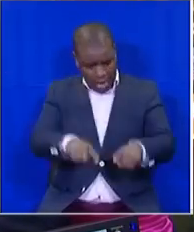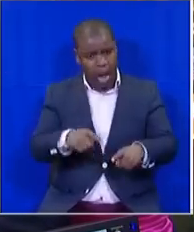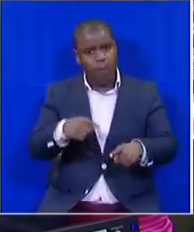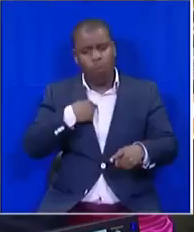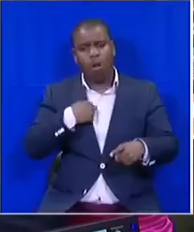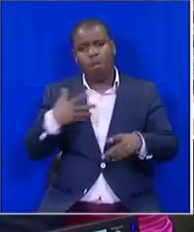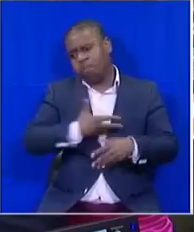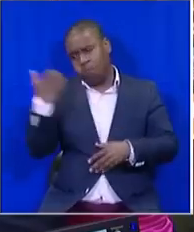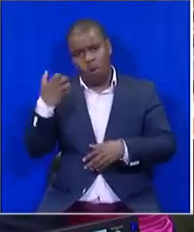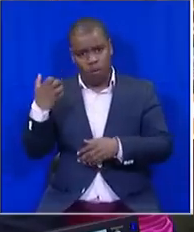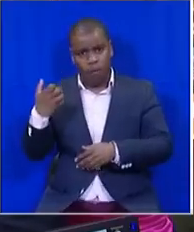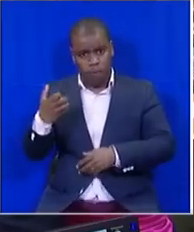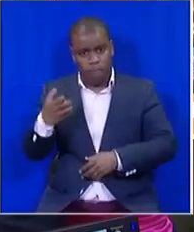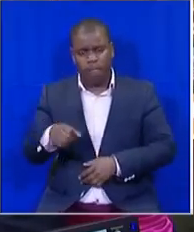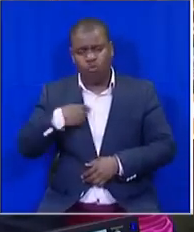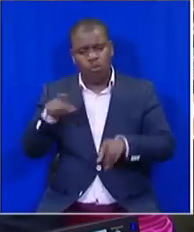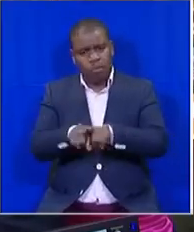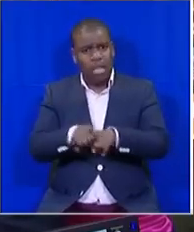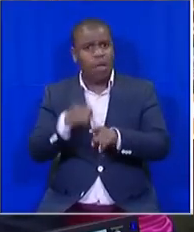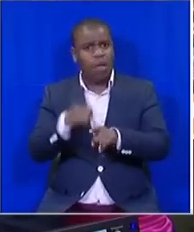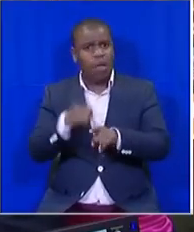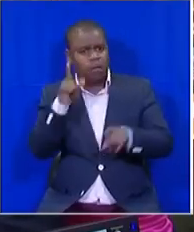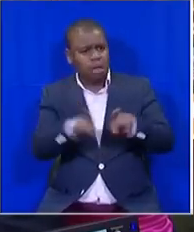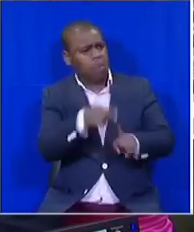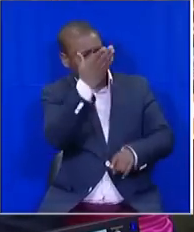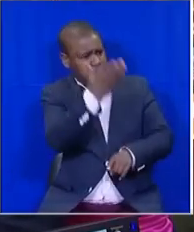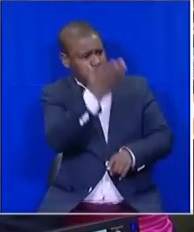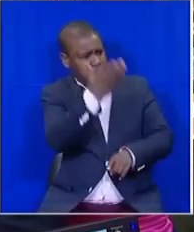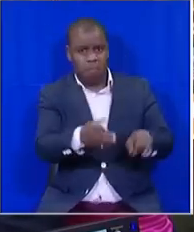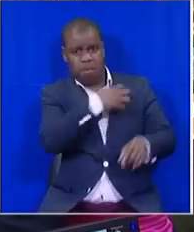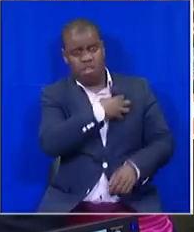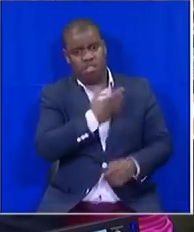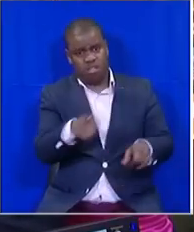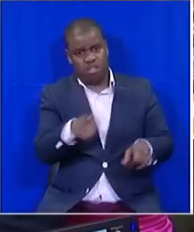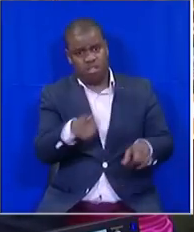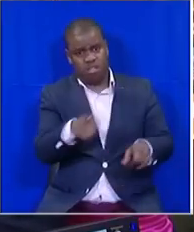embarrassment scene. To this House. You're more of an embarrassment than that Minister. The Honourable Singh, you have an opportunity.